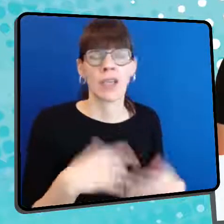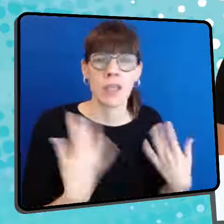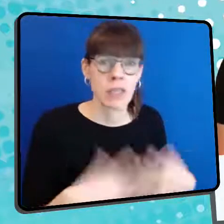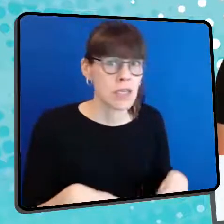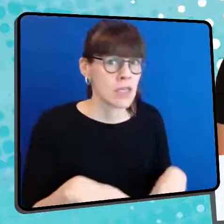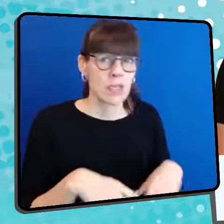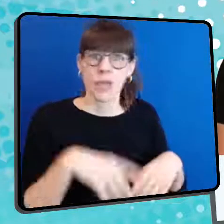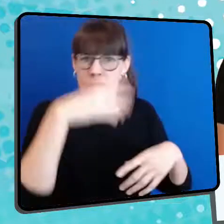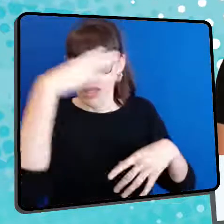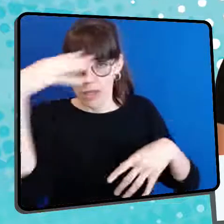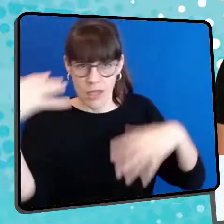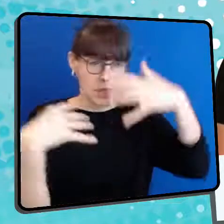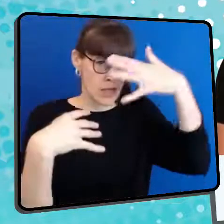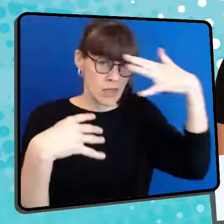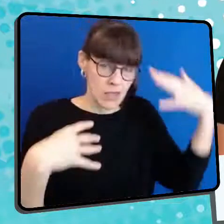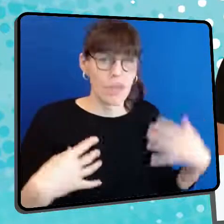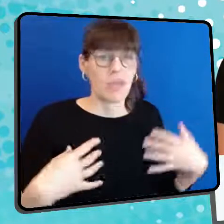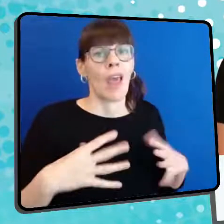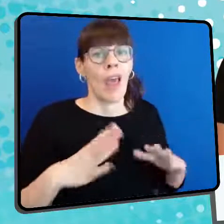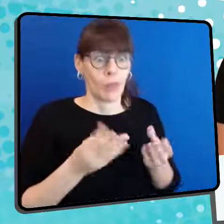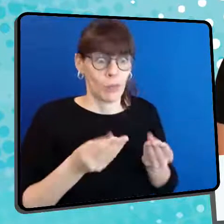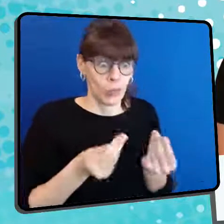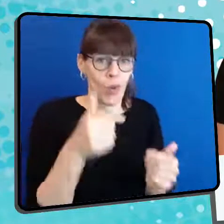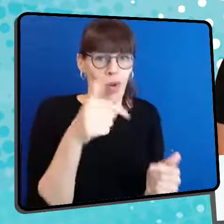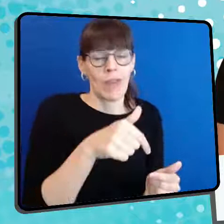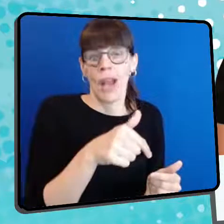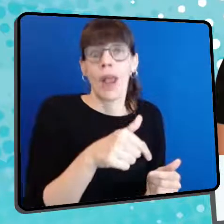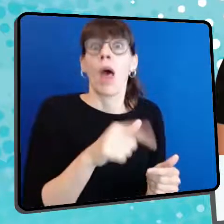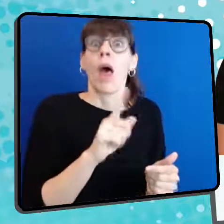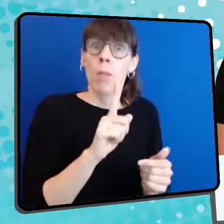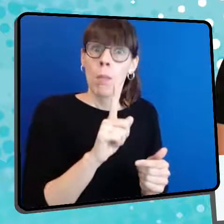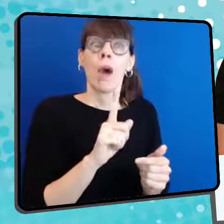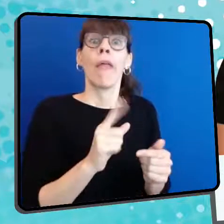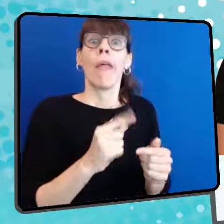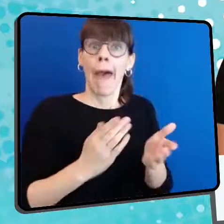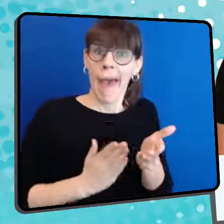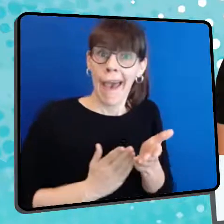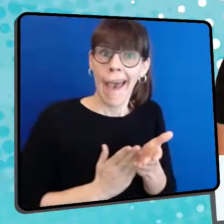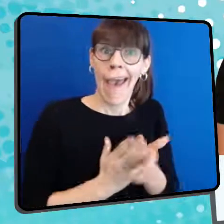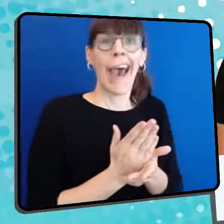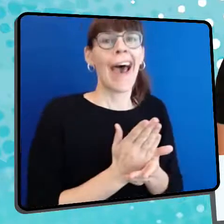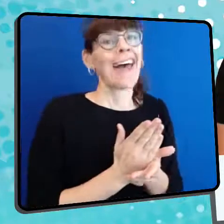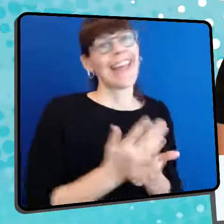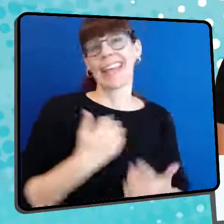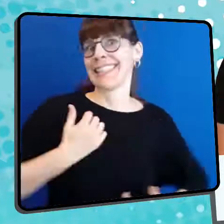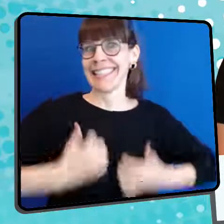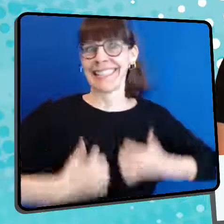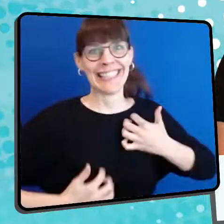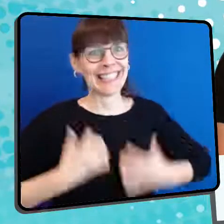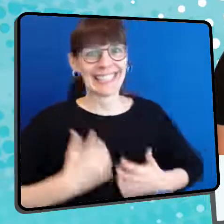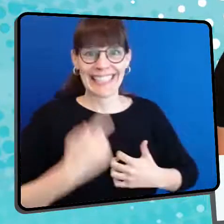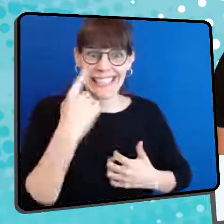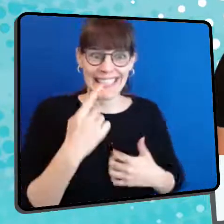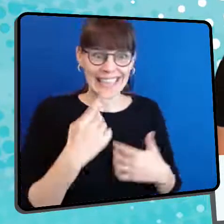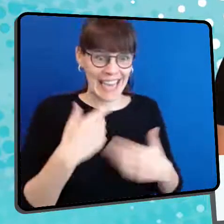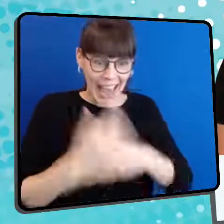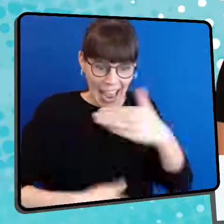once you get there, you're so excited about the end result, you completely forget about the 80%, and it's